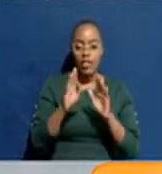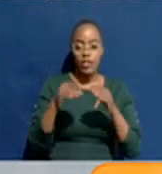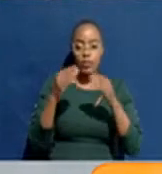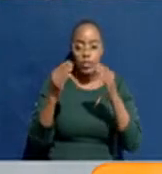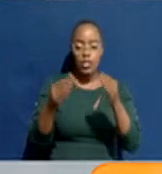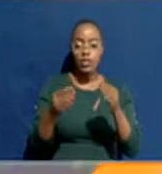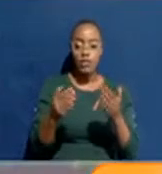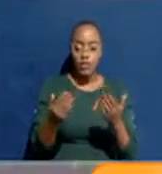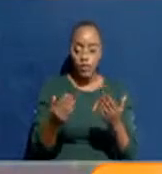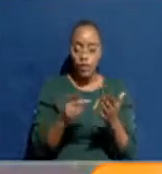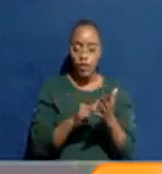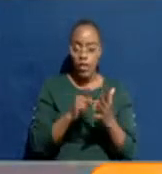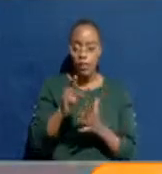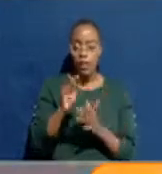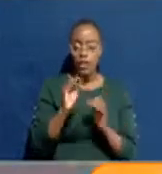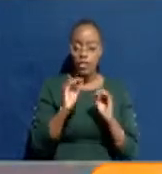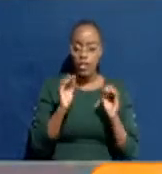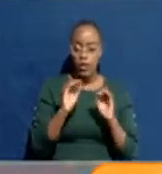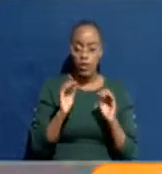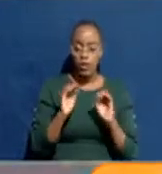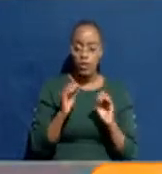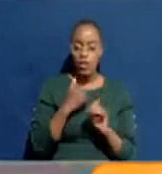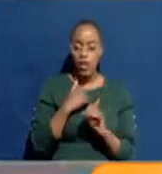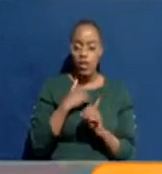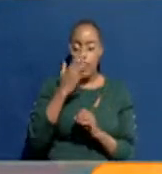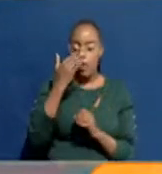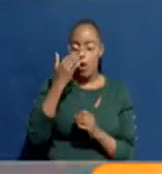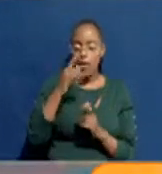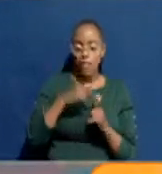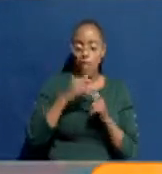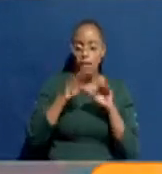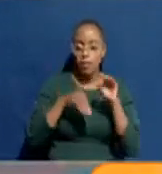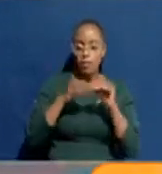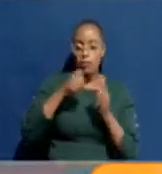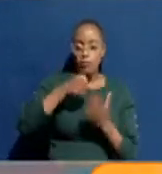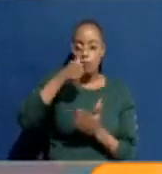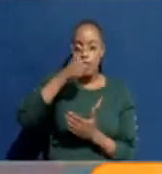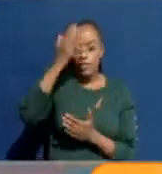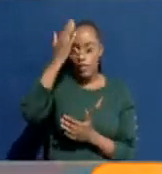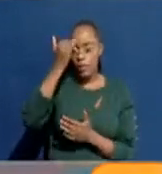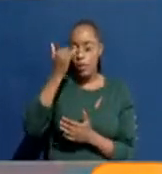It's plain and simple as that. So why budget?